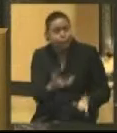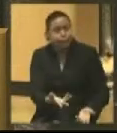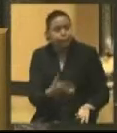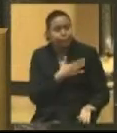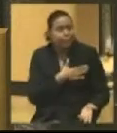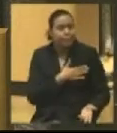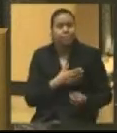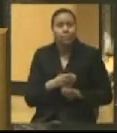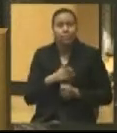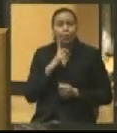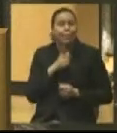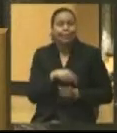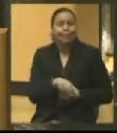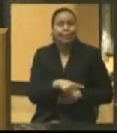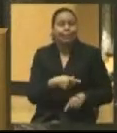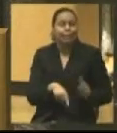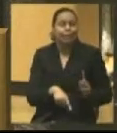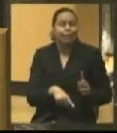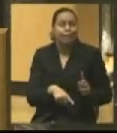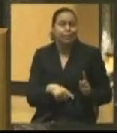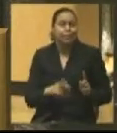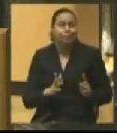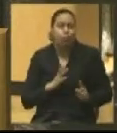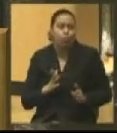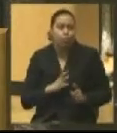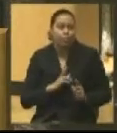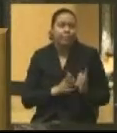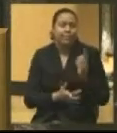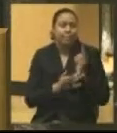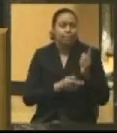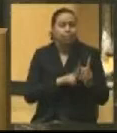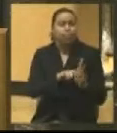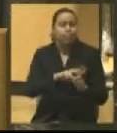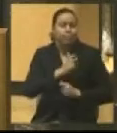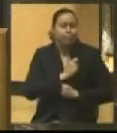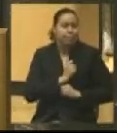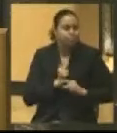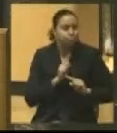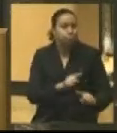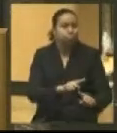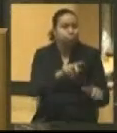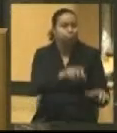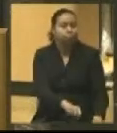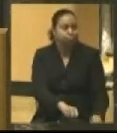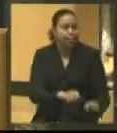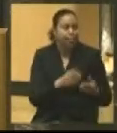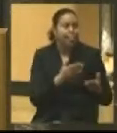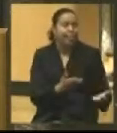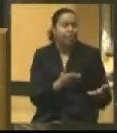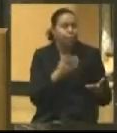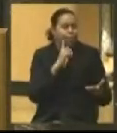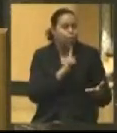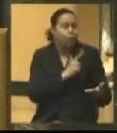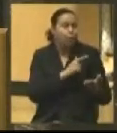please, because they can't formally, technically apply military emancipation as fully and to a